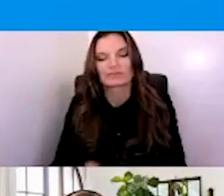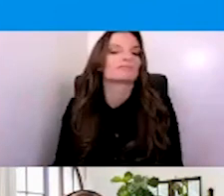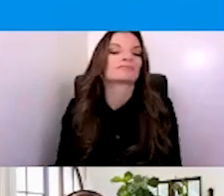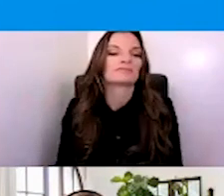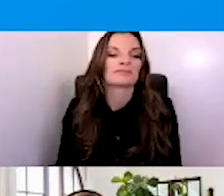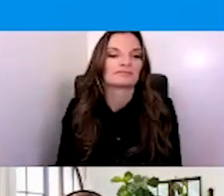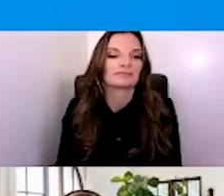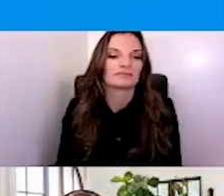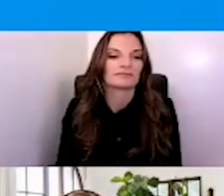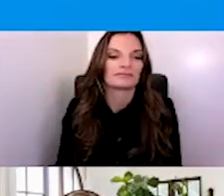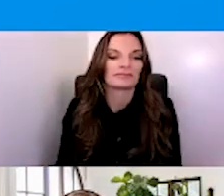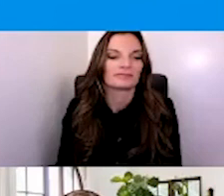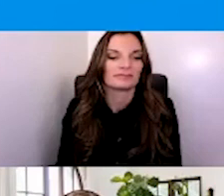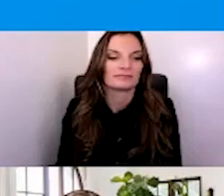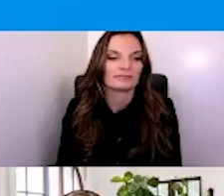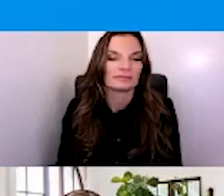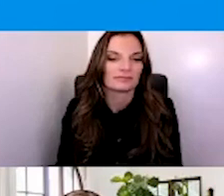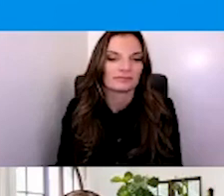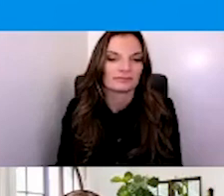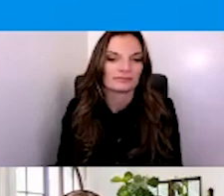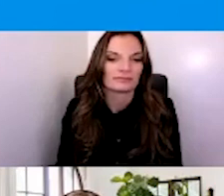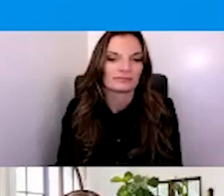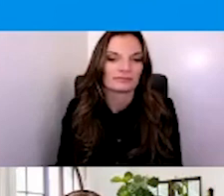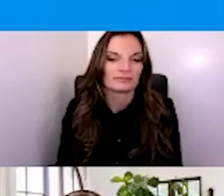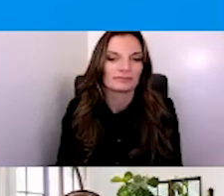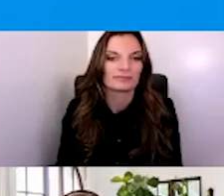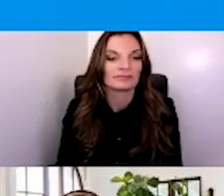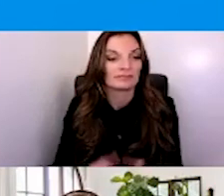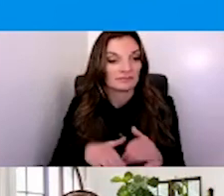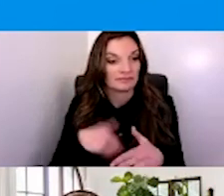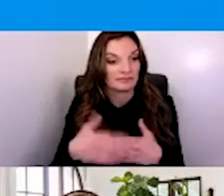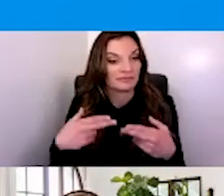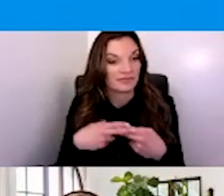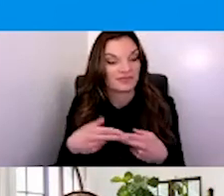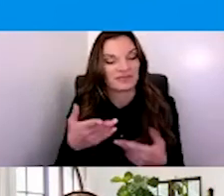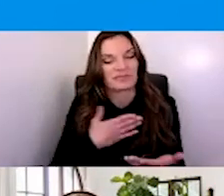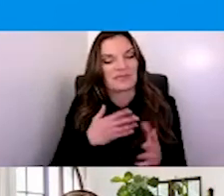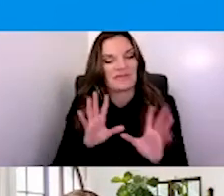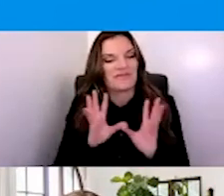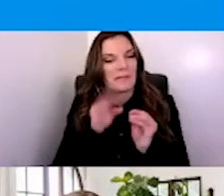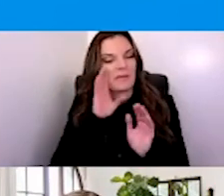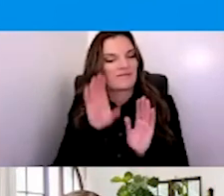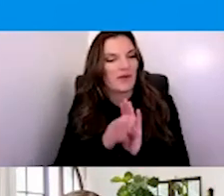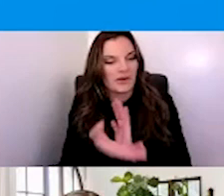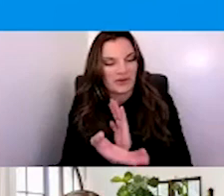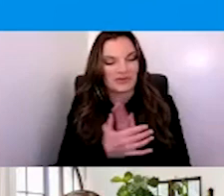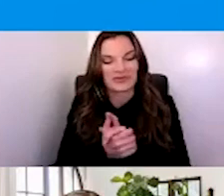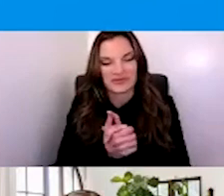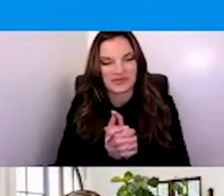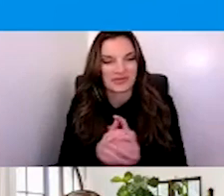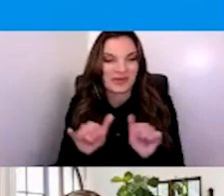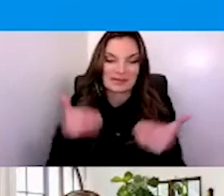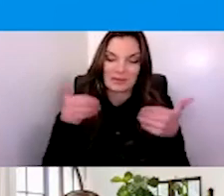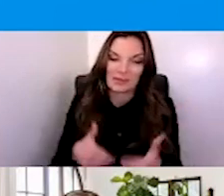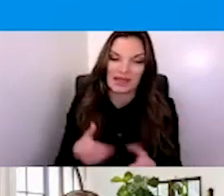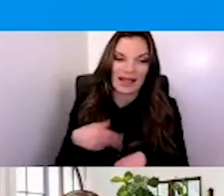then move on. Um, so this next slide is actually a family photo of my family. So there's me sort of